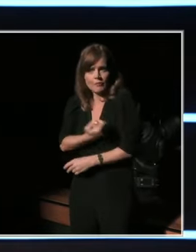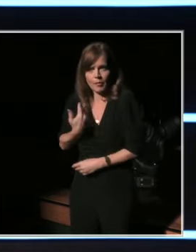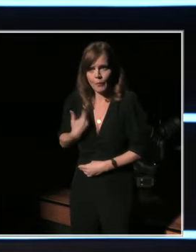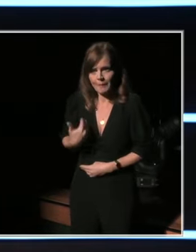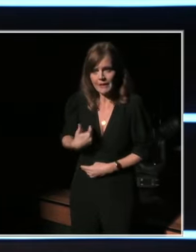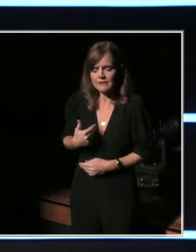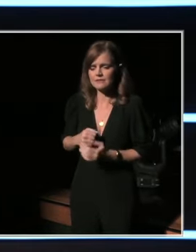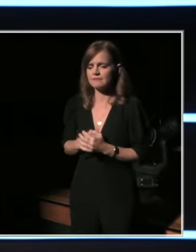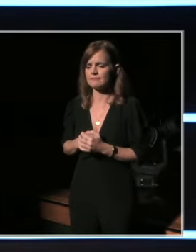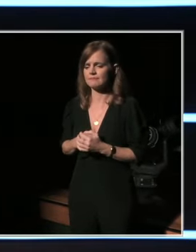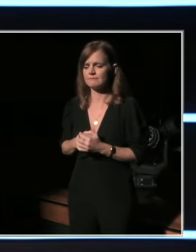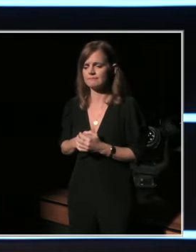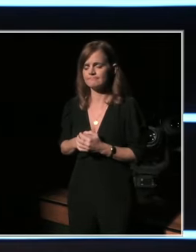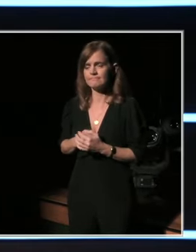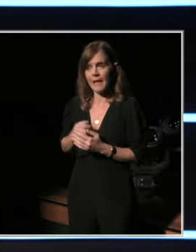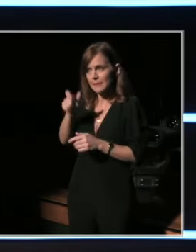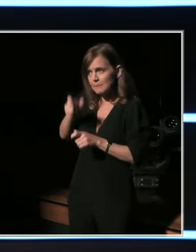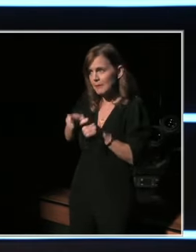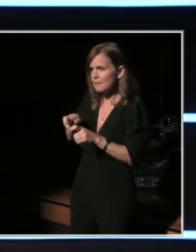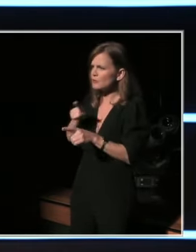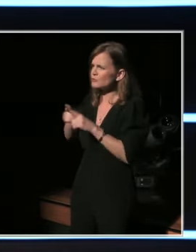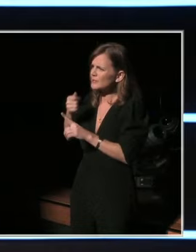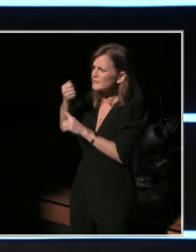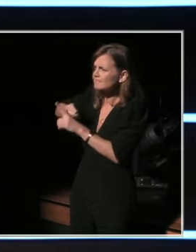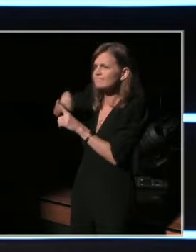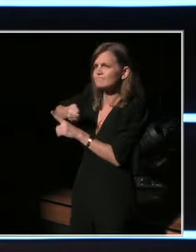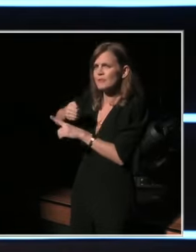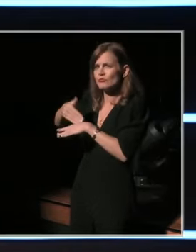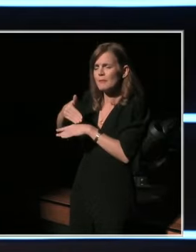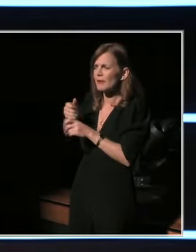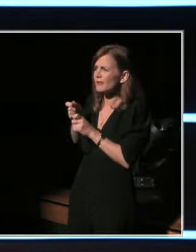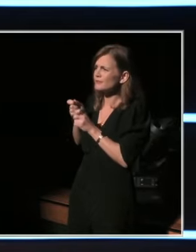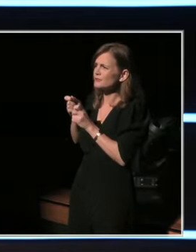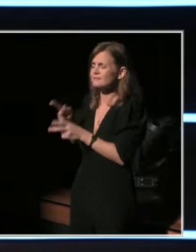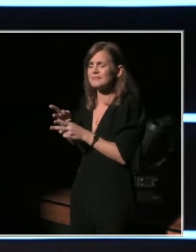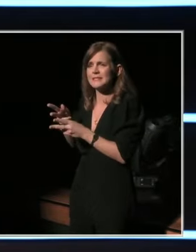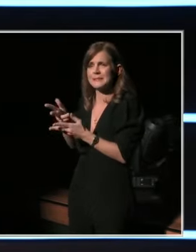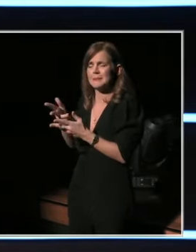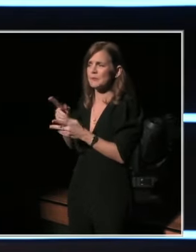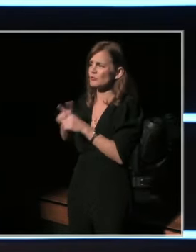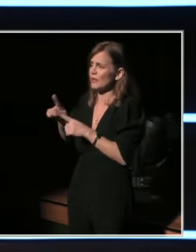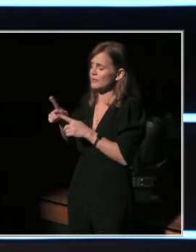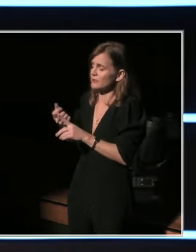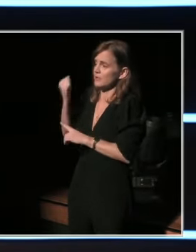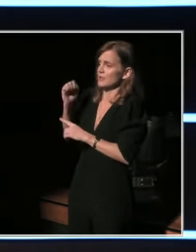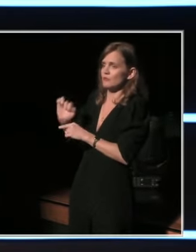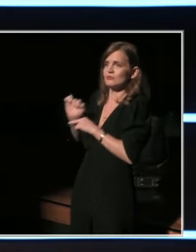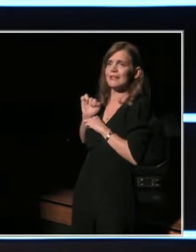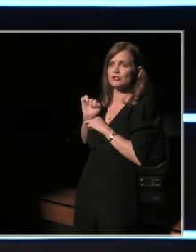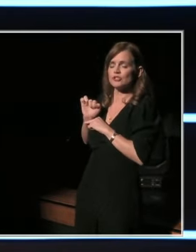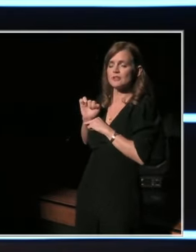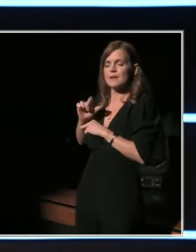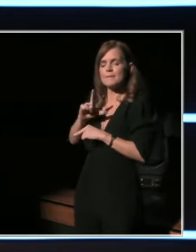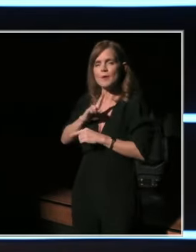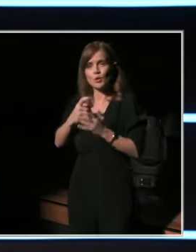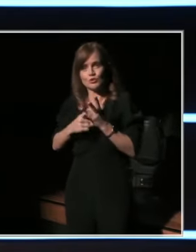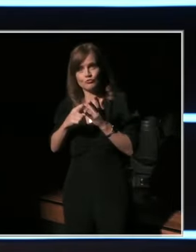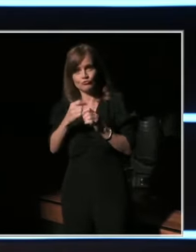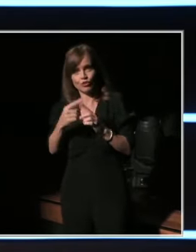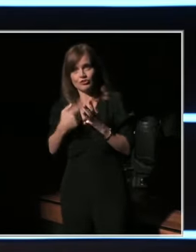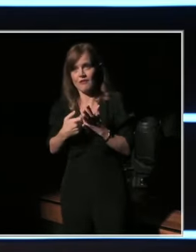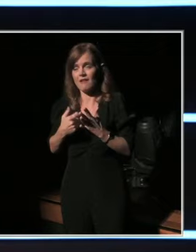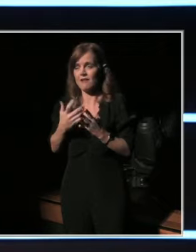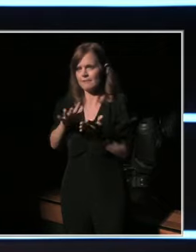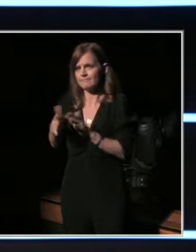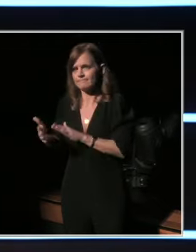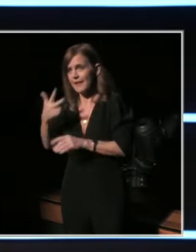those fighting with the criminal justice system to gain proper protection. Because right up to the very end, even at the grand old age of